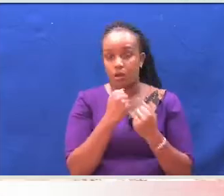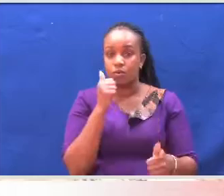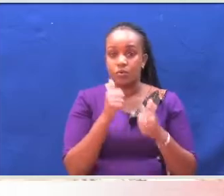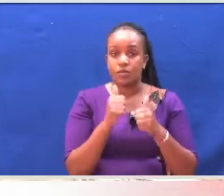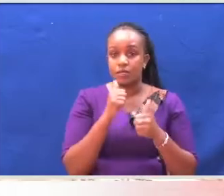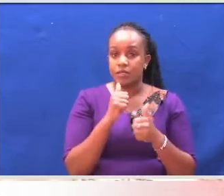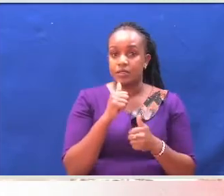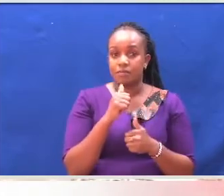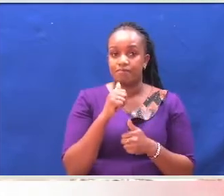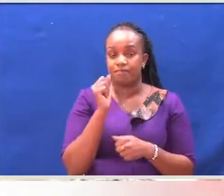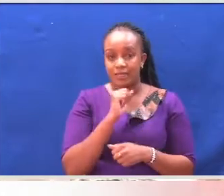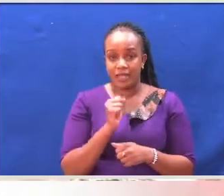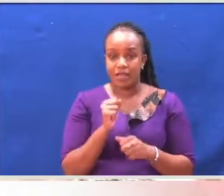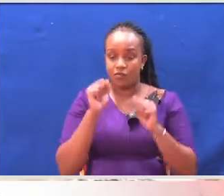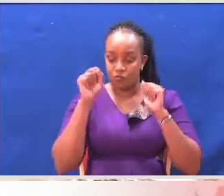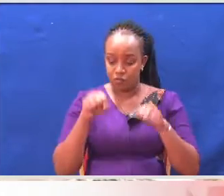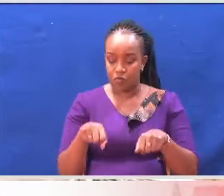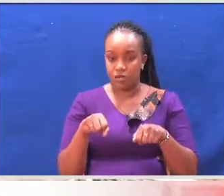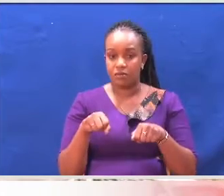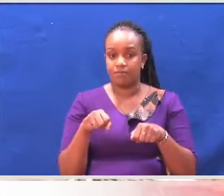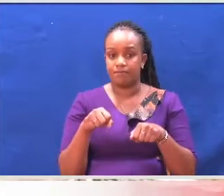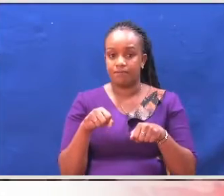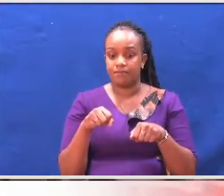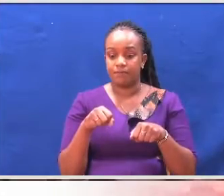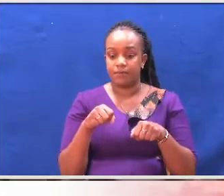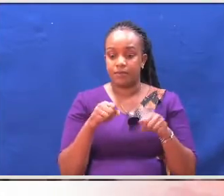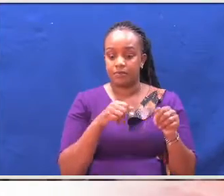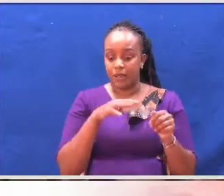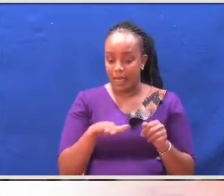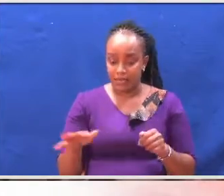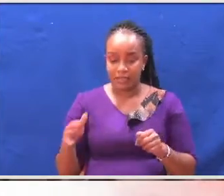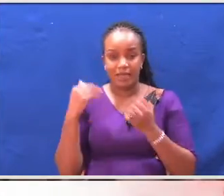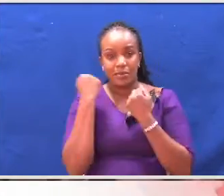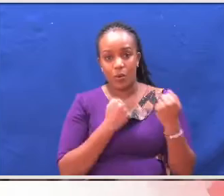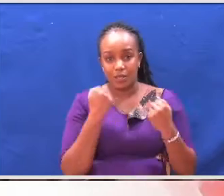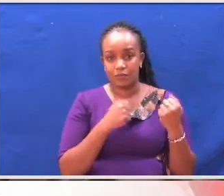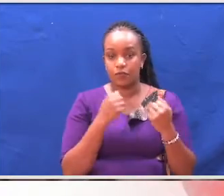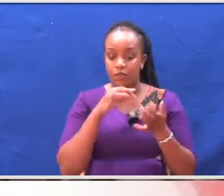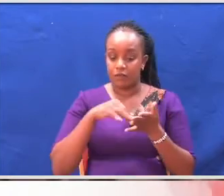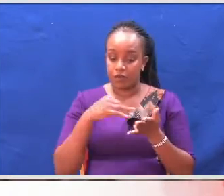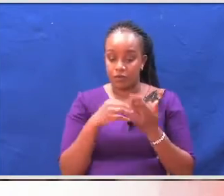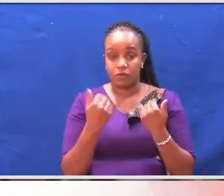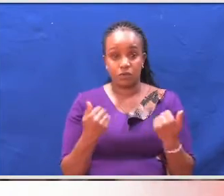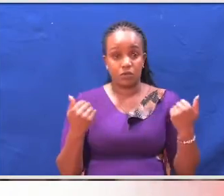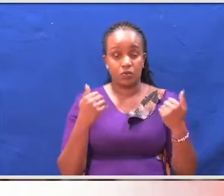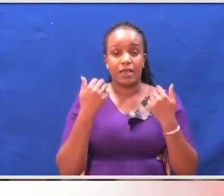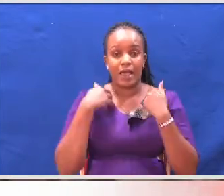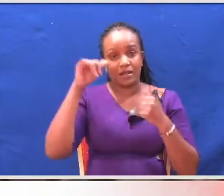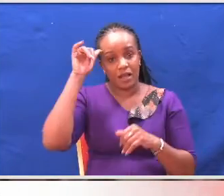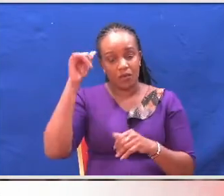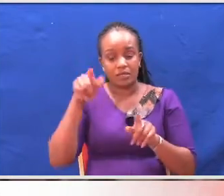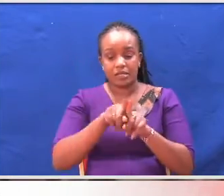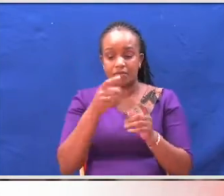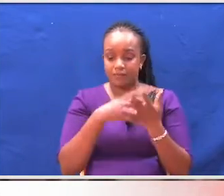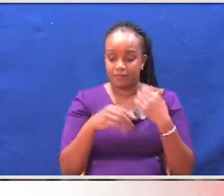hiyo miwa akiprepare for the feast ya watoto. Tulikuwa na kangombe kwa grade, tukatoa tukashughulikia kwa magonjwa